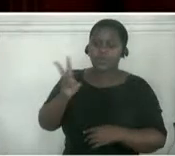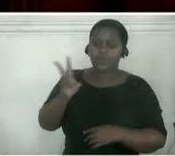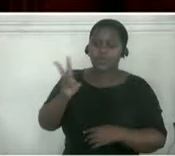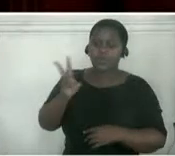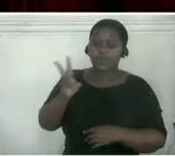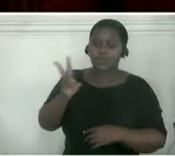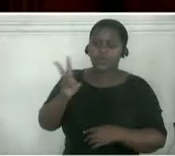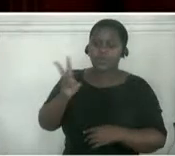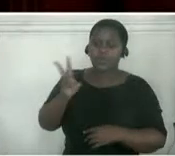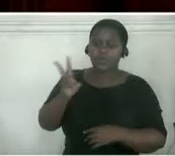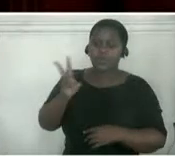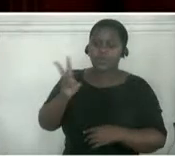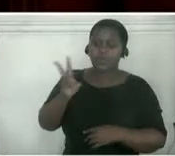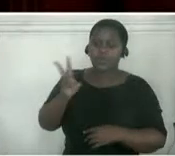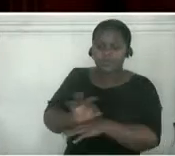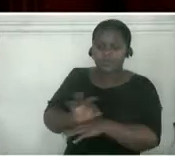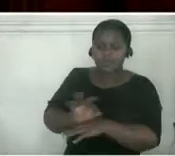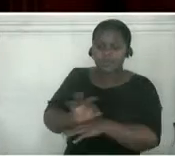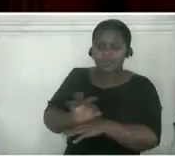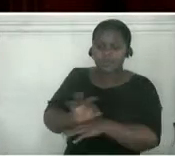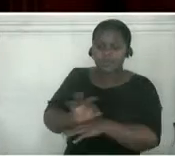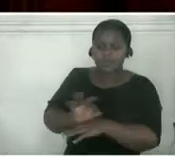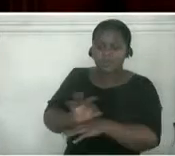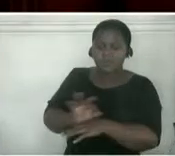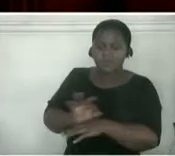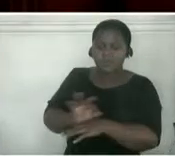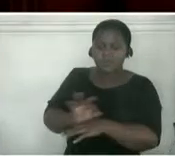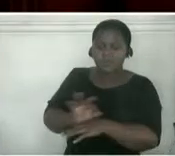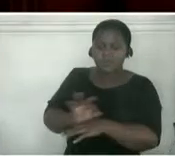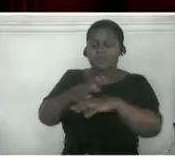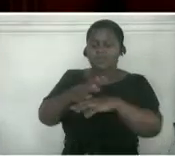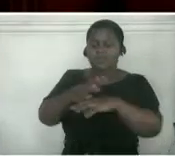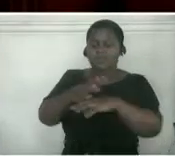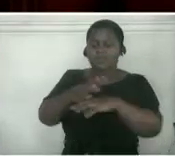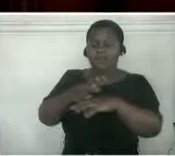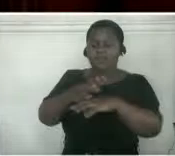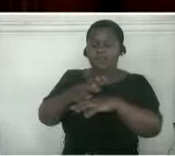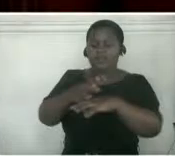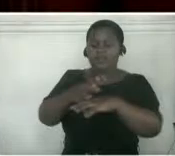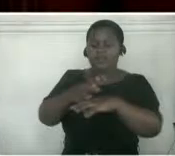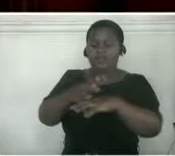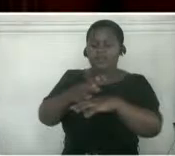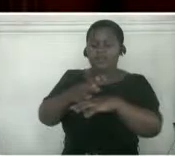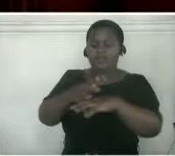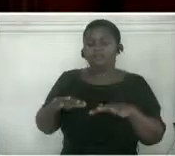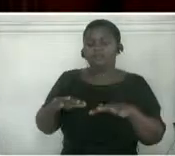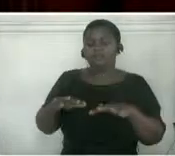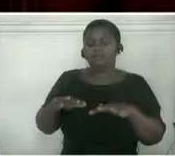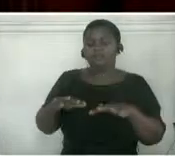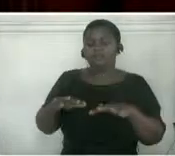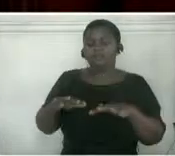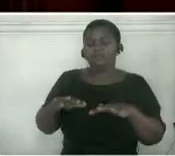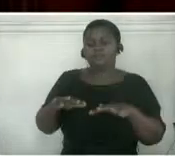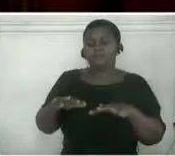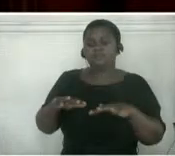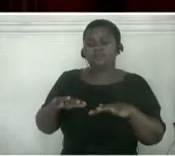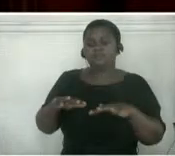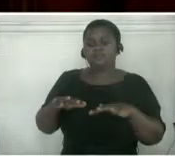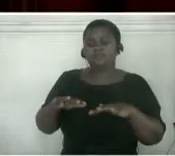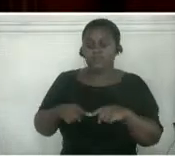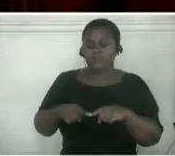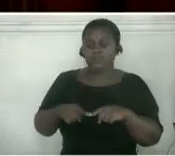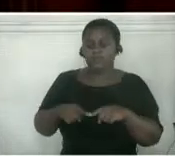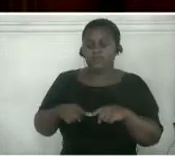provincial. Its implementation has already commenced. To this end, we have stepped up emergency